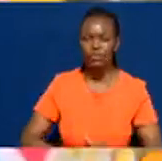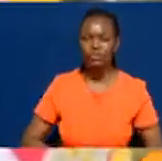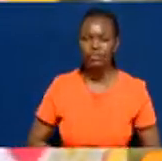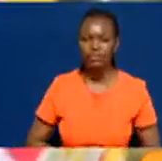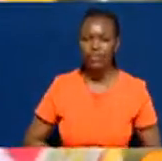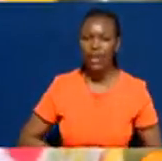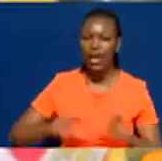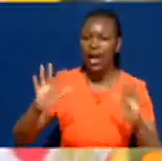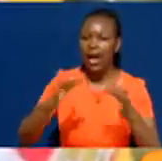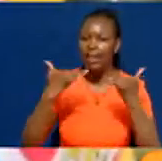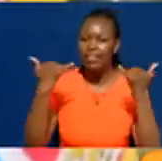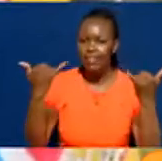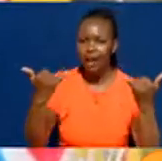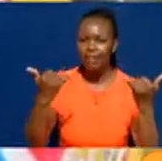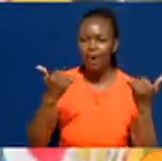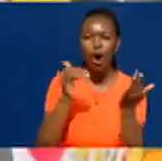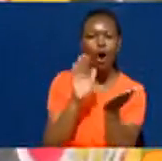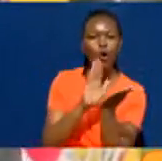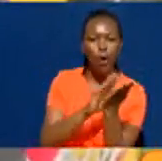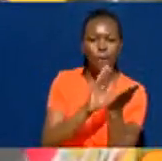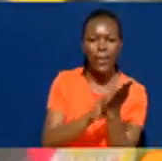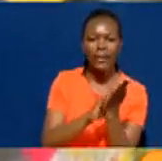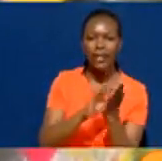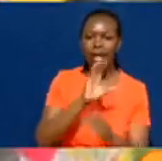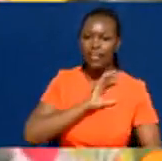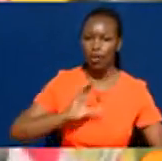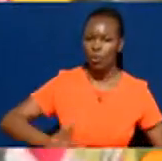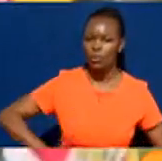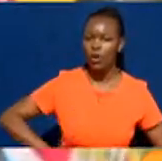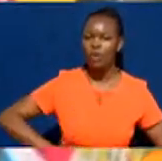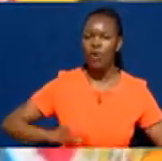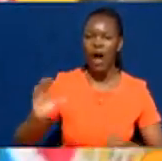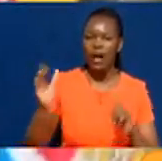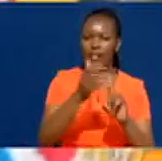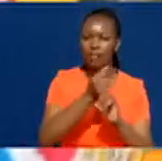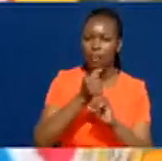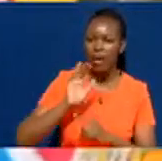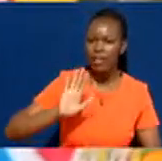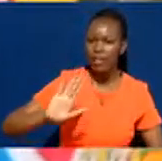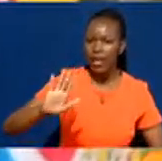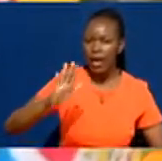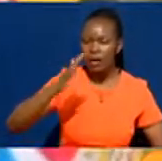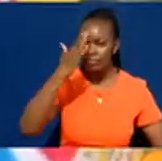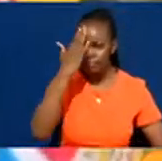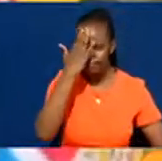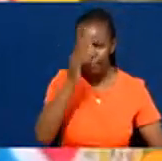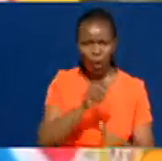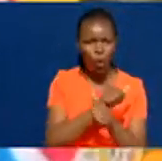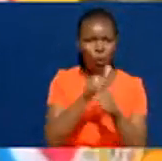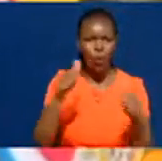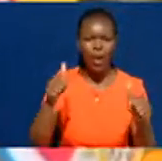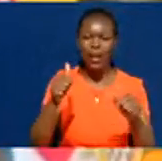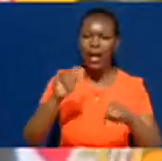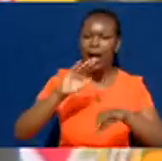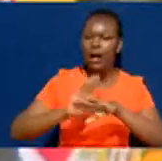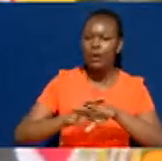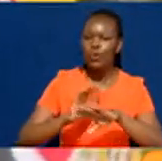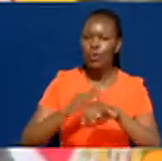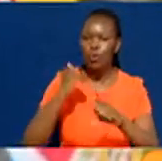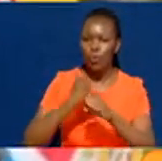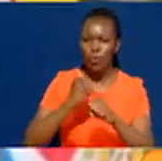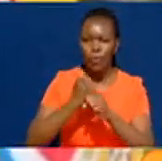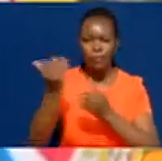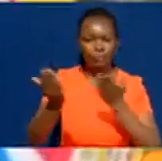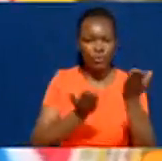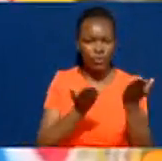I therefore commend the Commission for their noble achievement at tremendous and regrettable cost to serve the